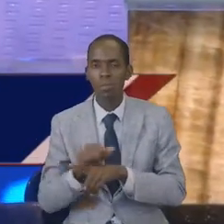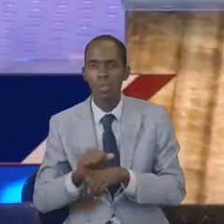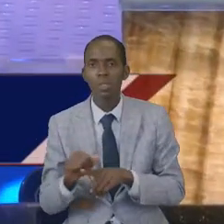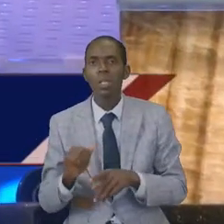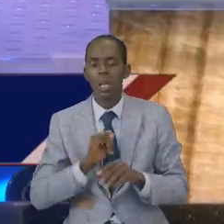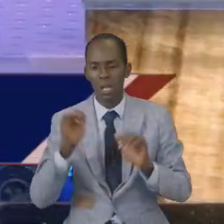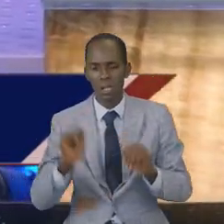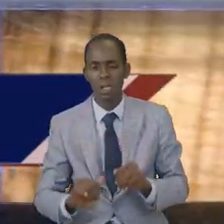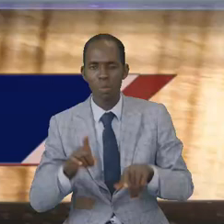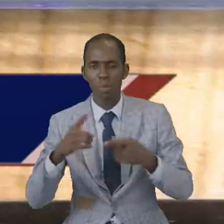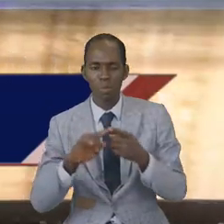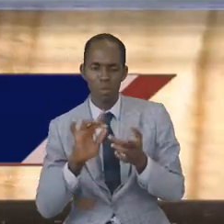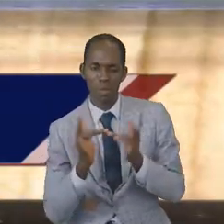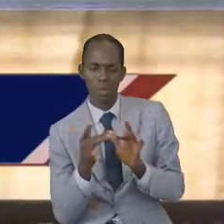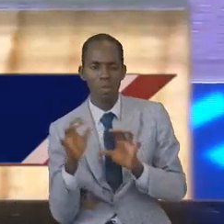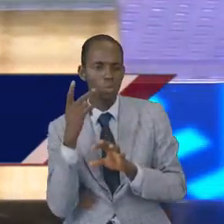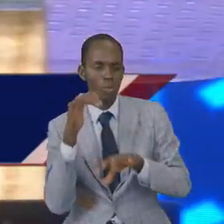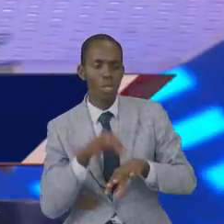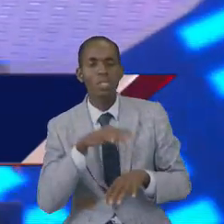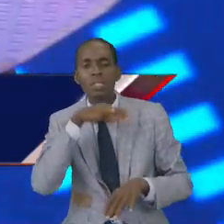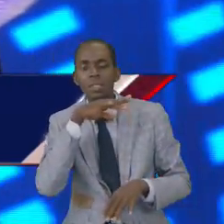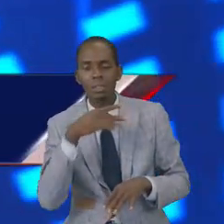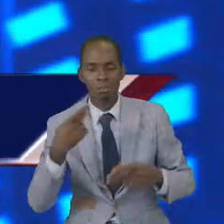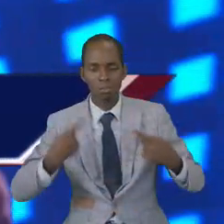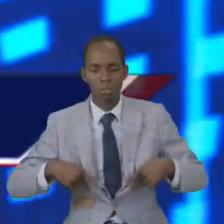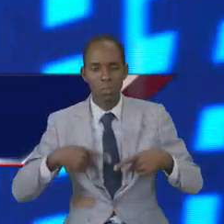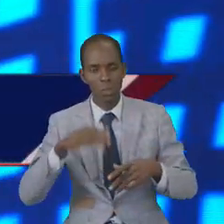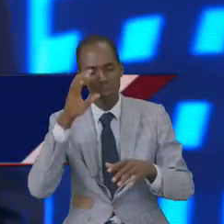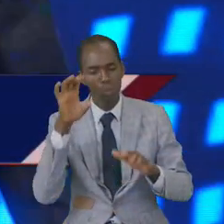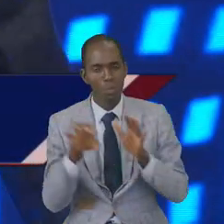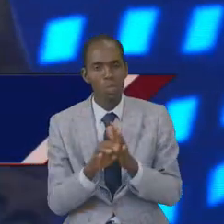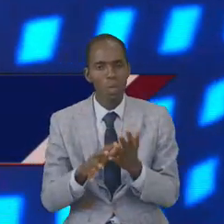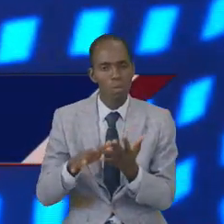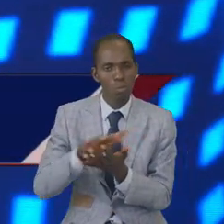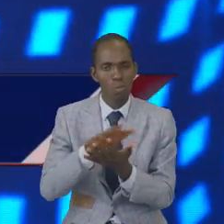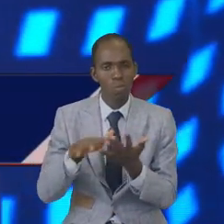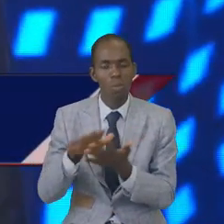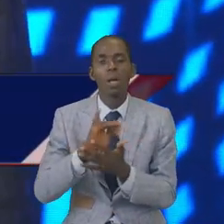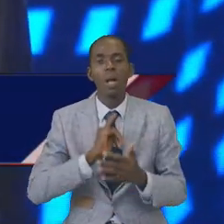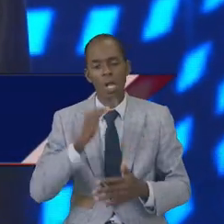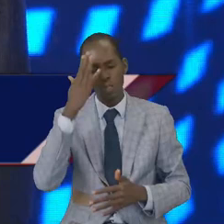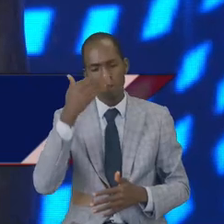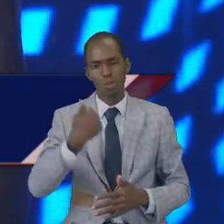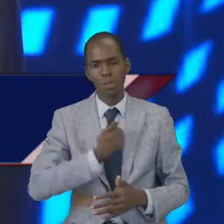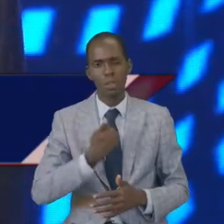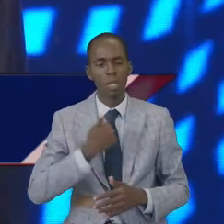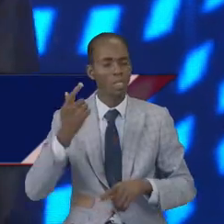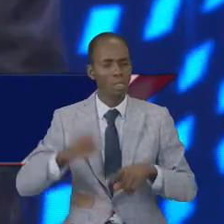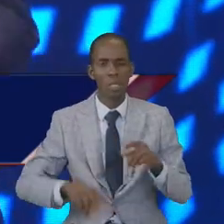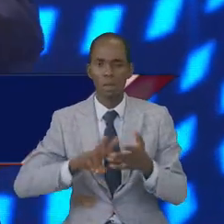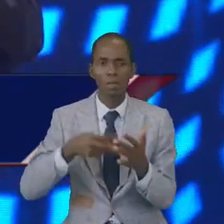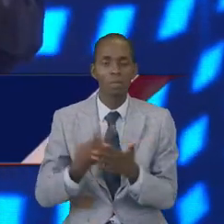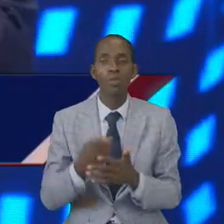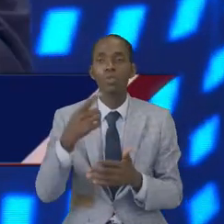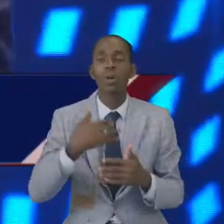that thing. I can get into the pornography. I know myself. You have deceived